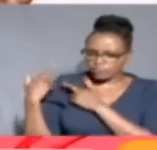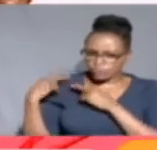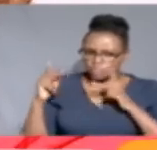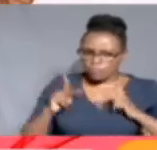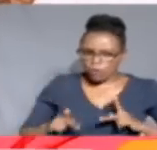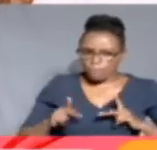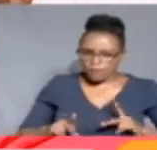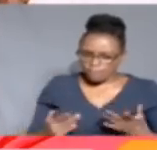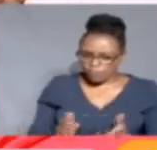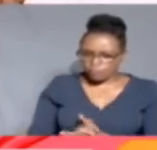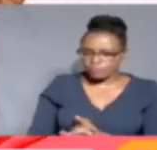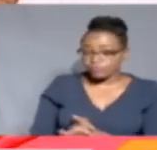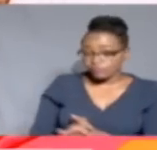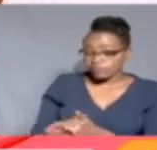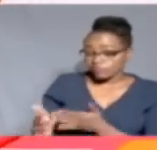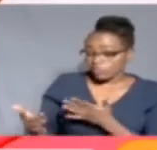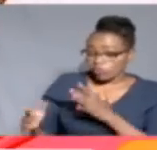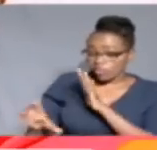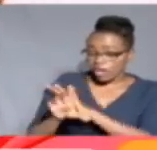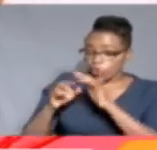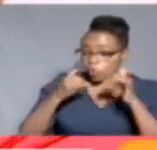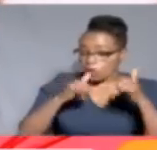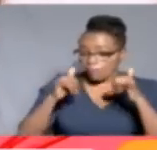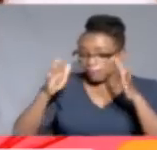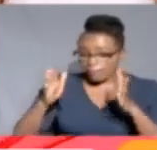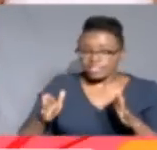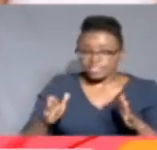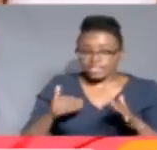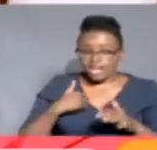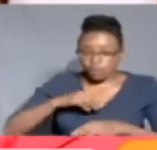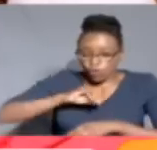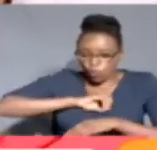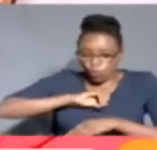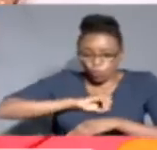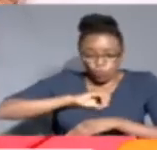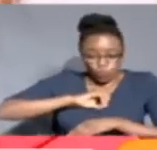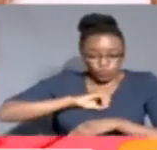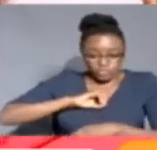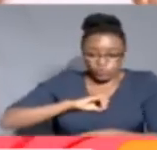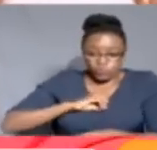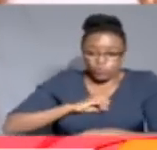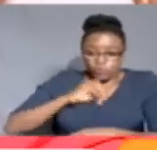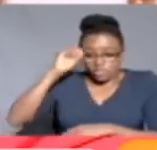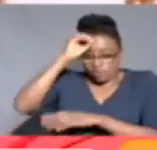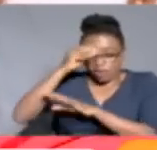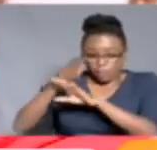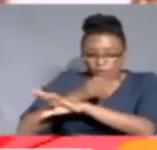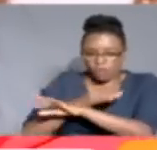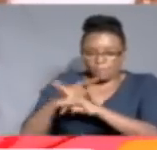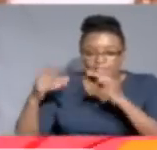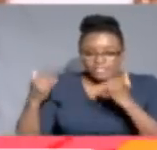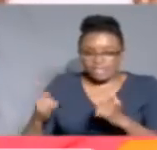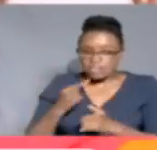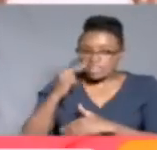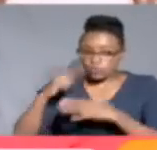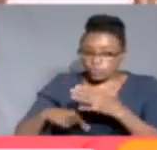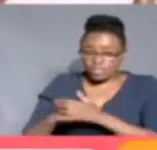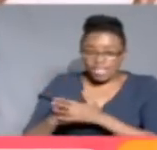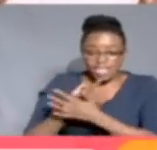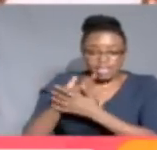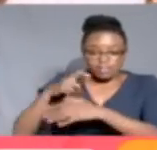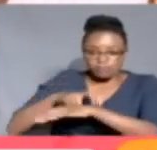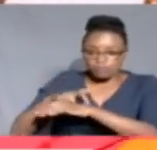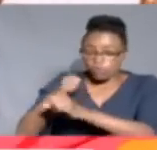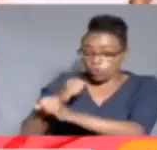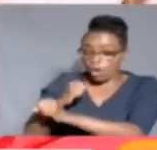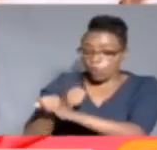The law enforcement, I can tell you this for free, I had my own reservations about the law enforcement back then. But right now I'll tell you, wherever we are working